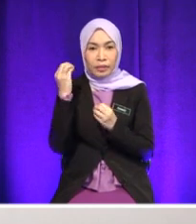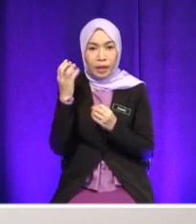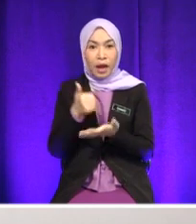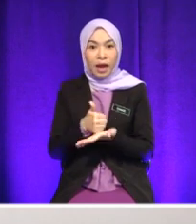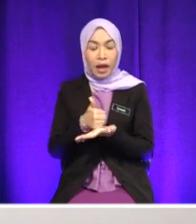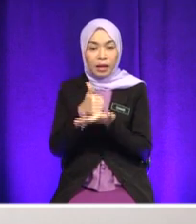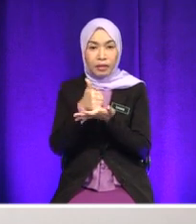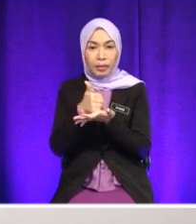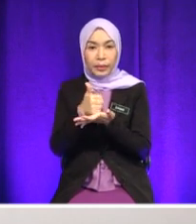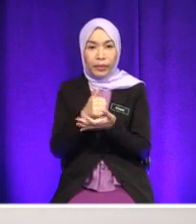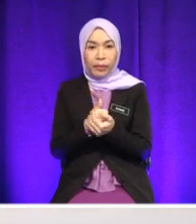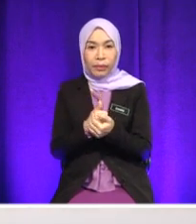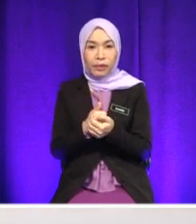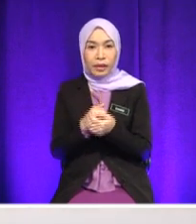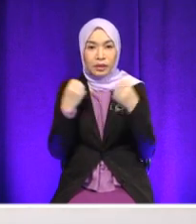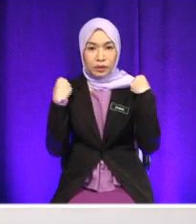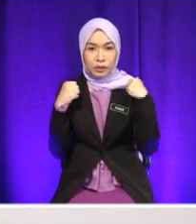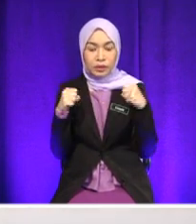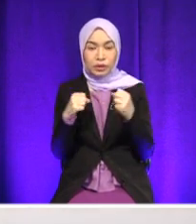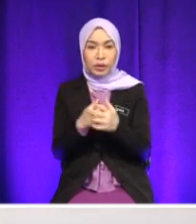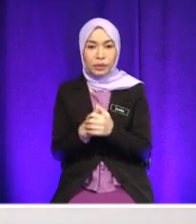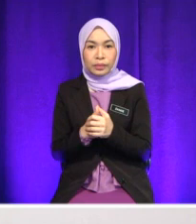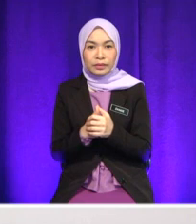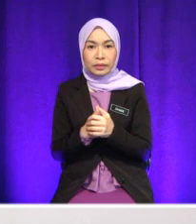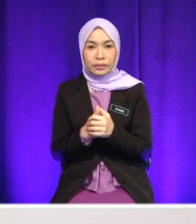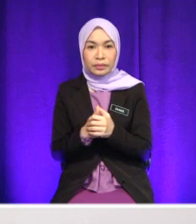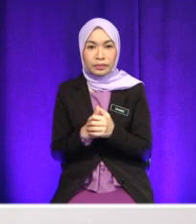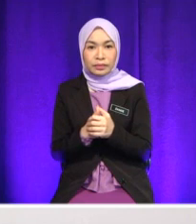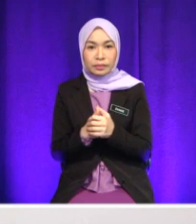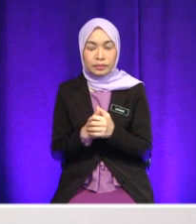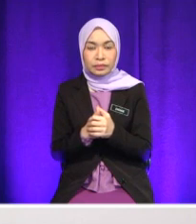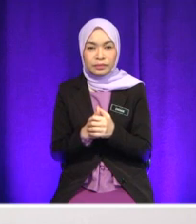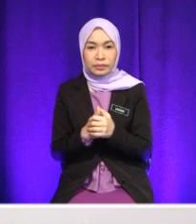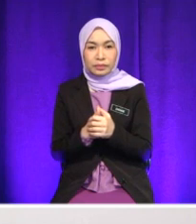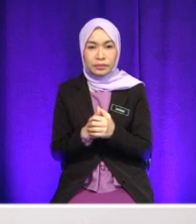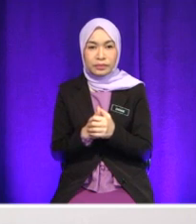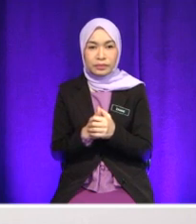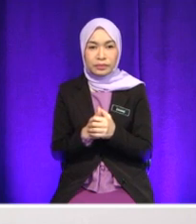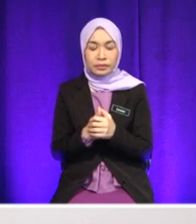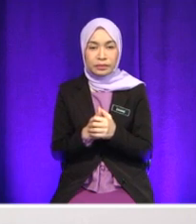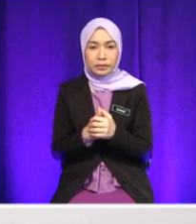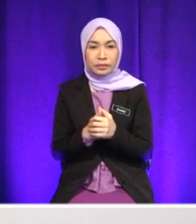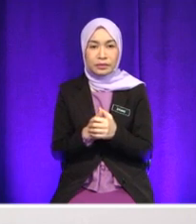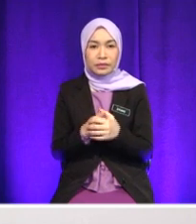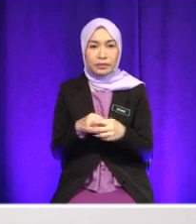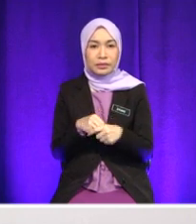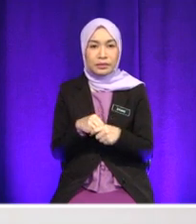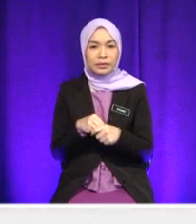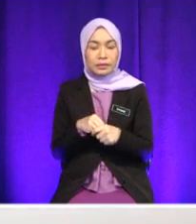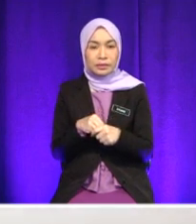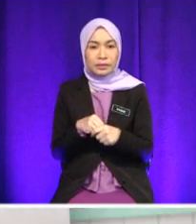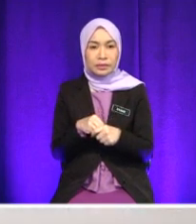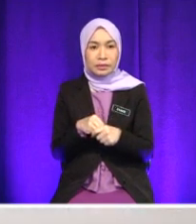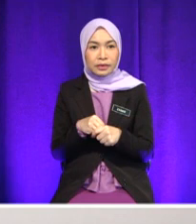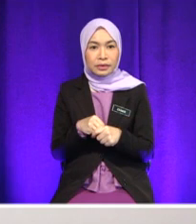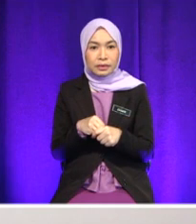her to promote her shop. Then Hannah's shop might be well known in the local area. And in conclusion, Fulian and I will choose to launch